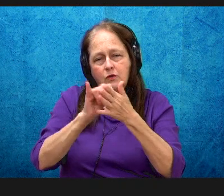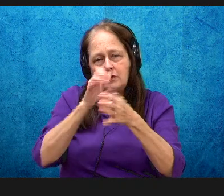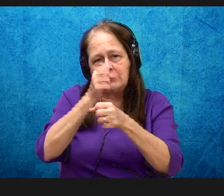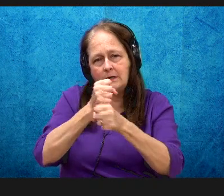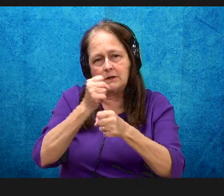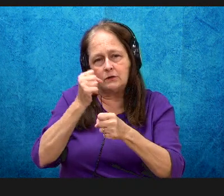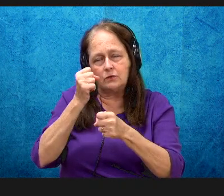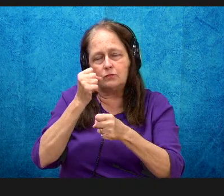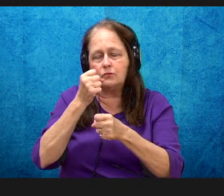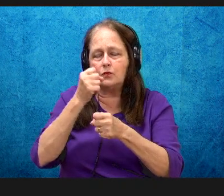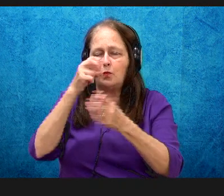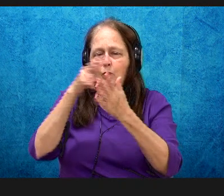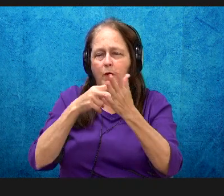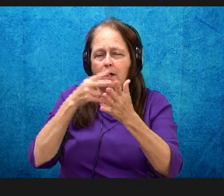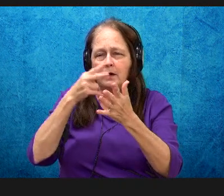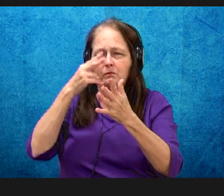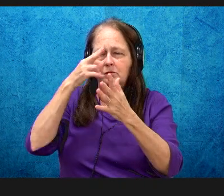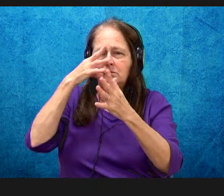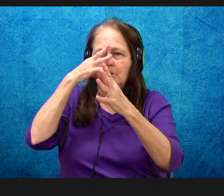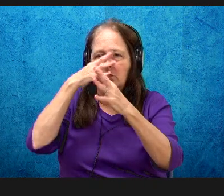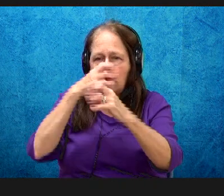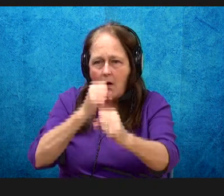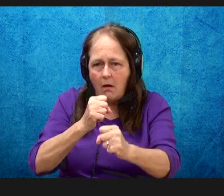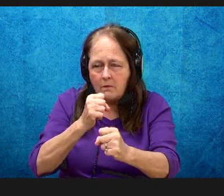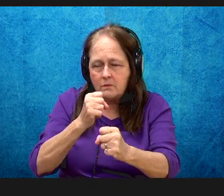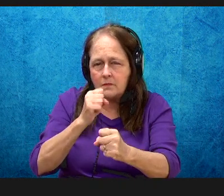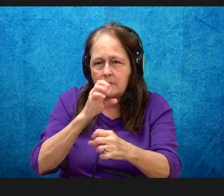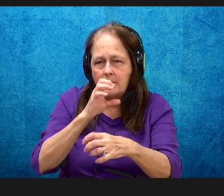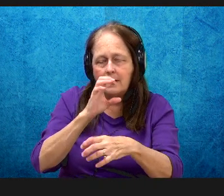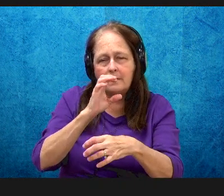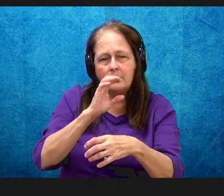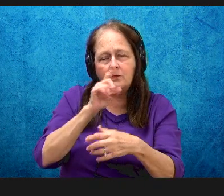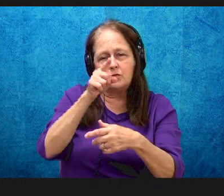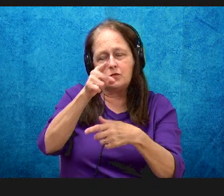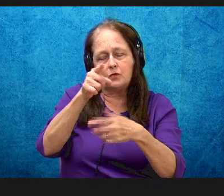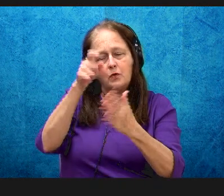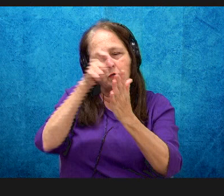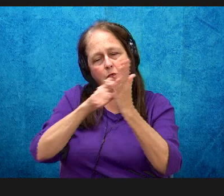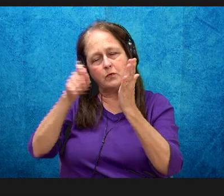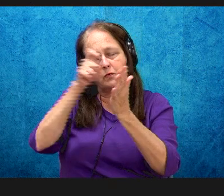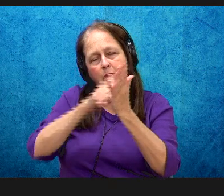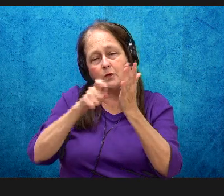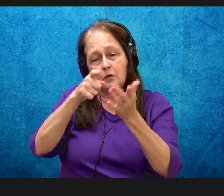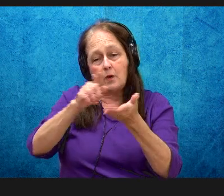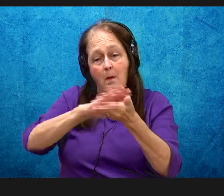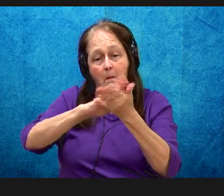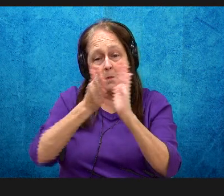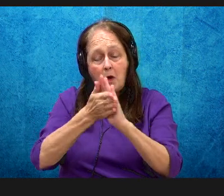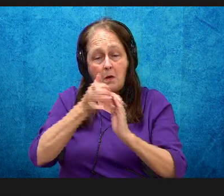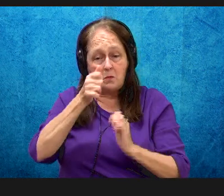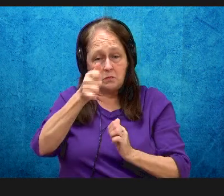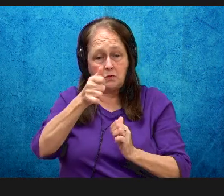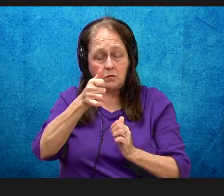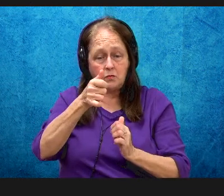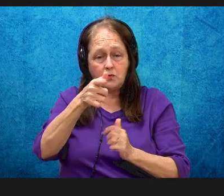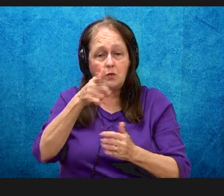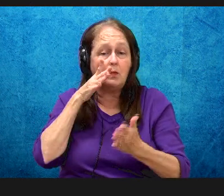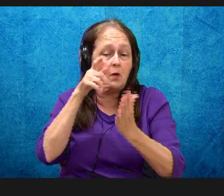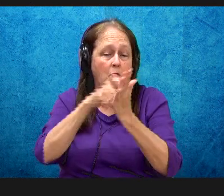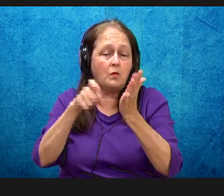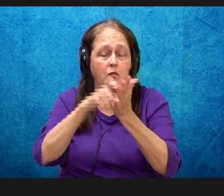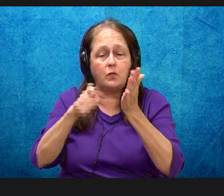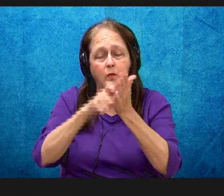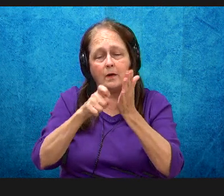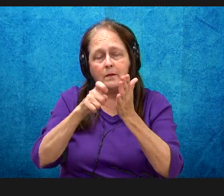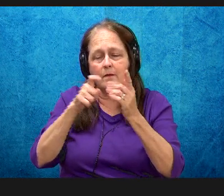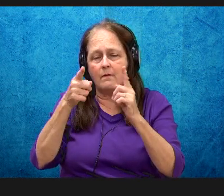reader's attention. It's called an attention grabber. Just like when you write, when you become the author, you also write that